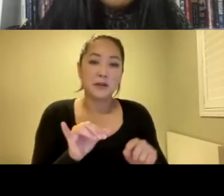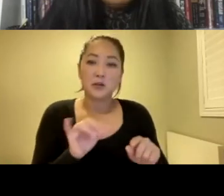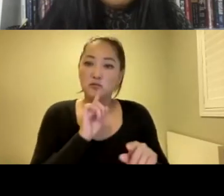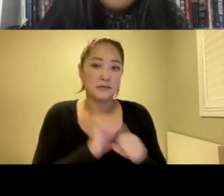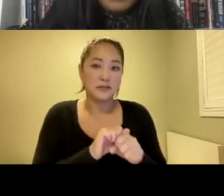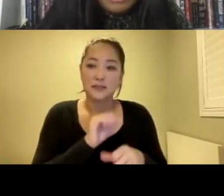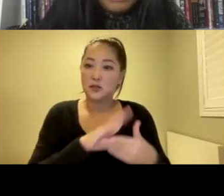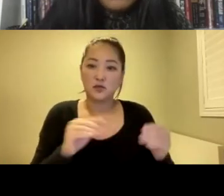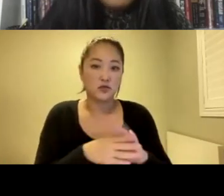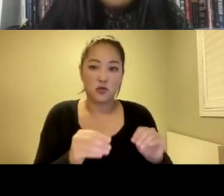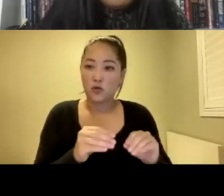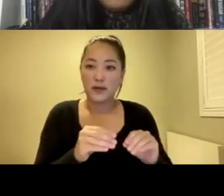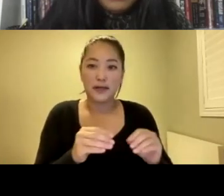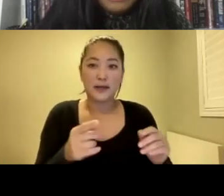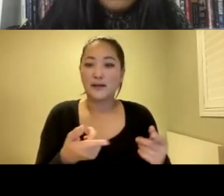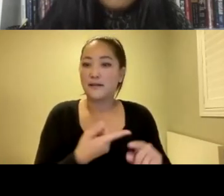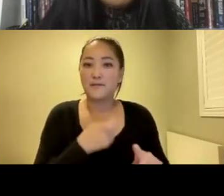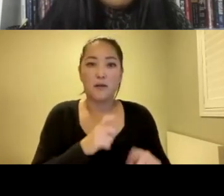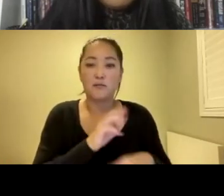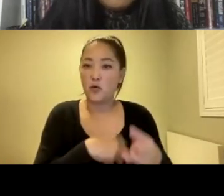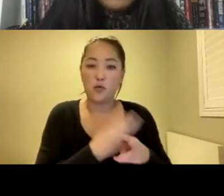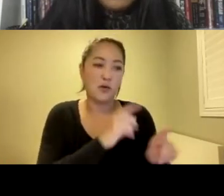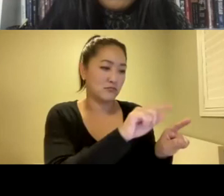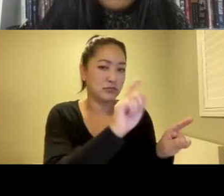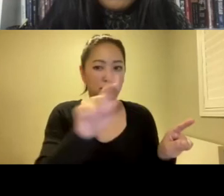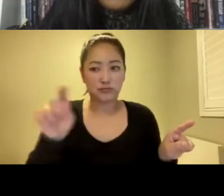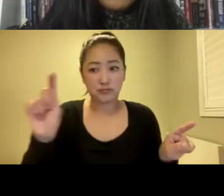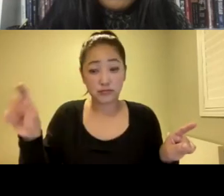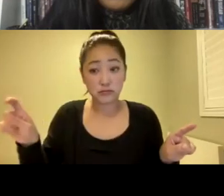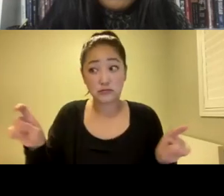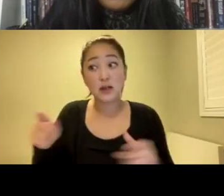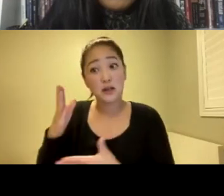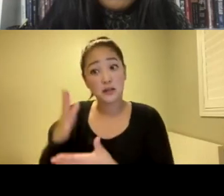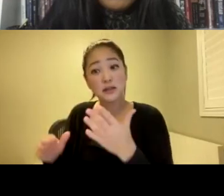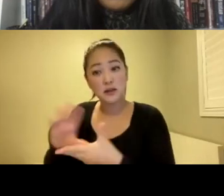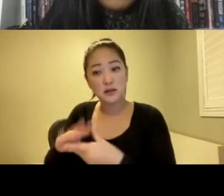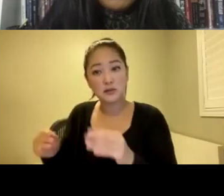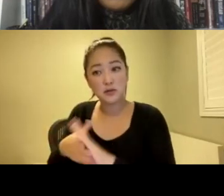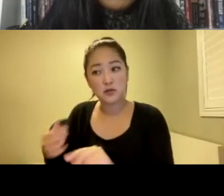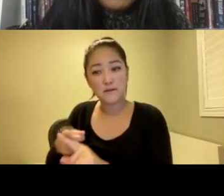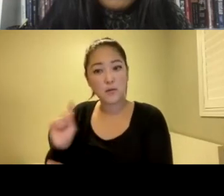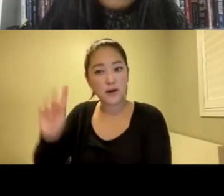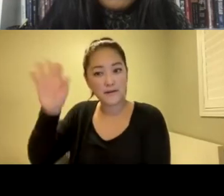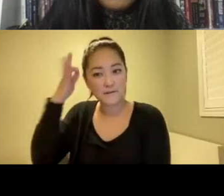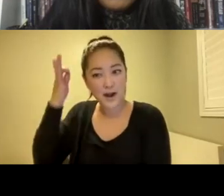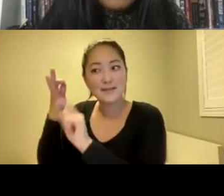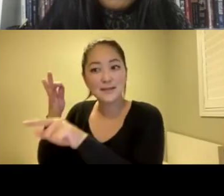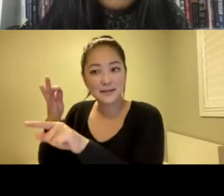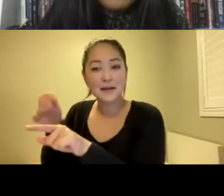world, including in France, where some of the stories were written once the initial tales were